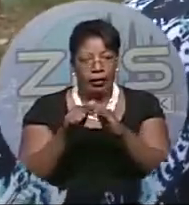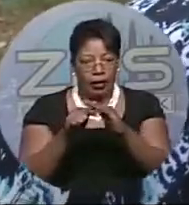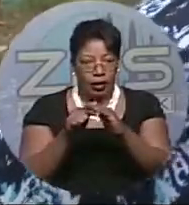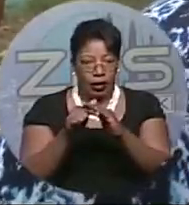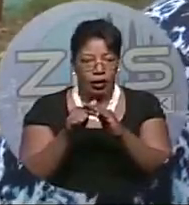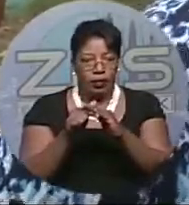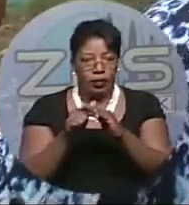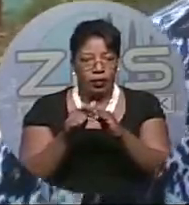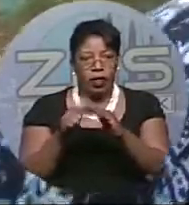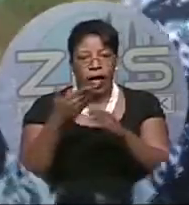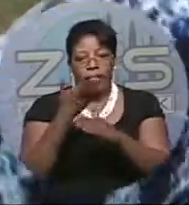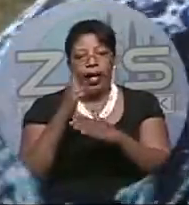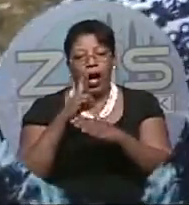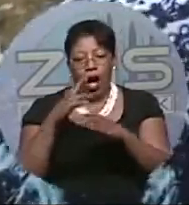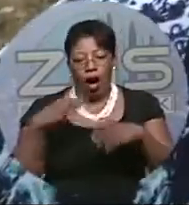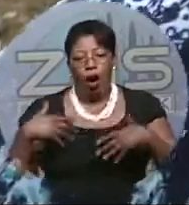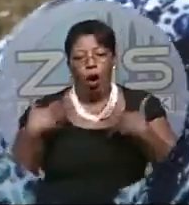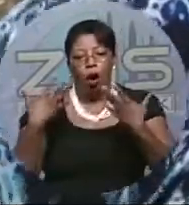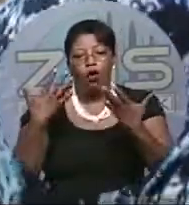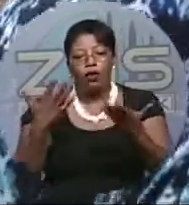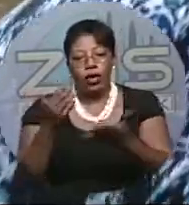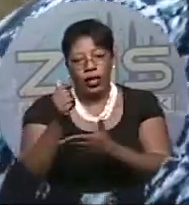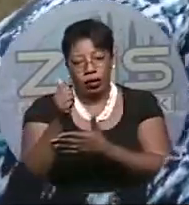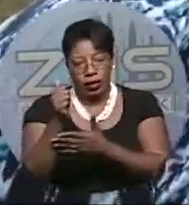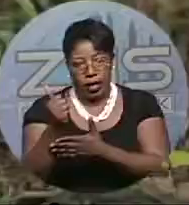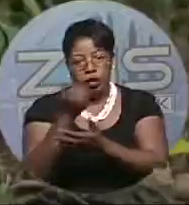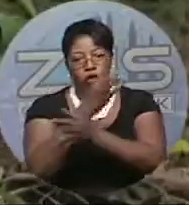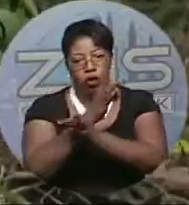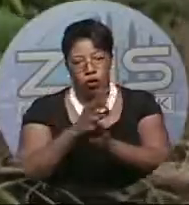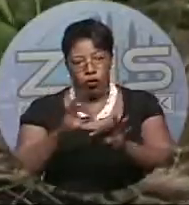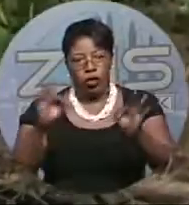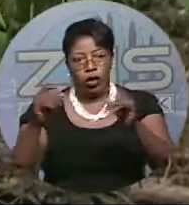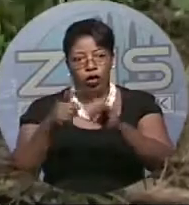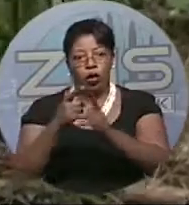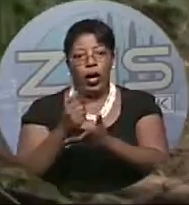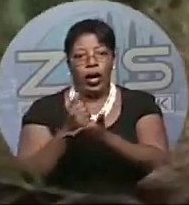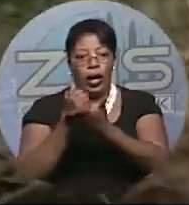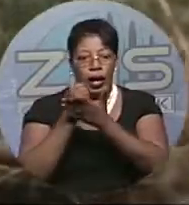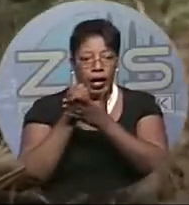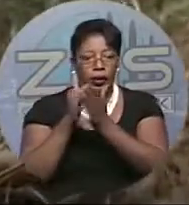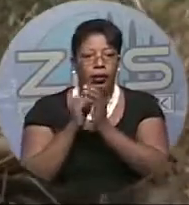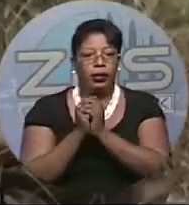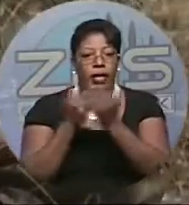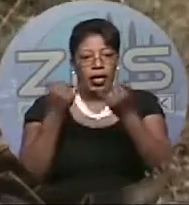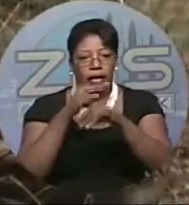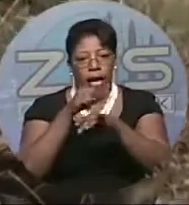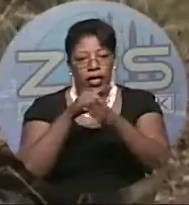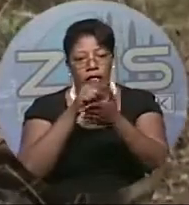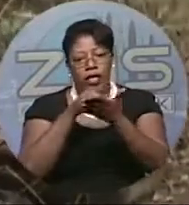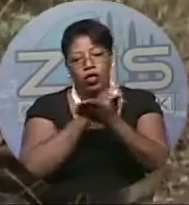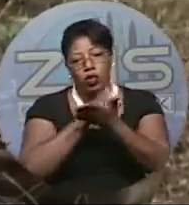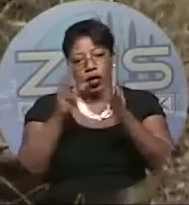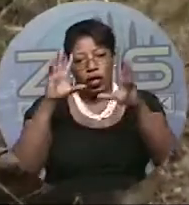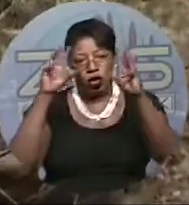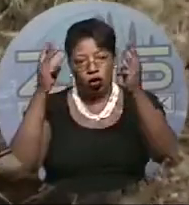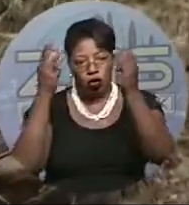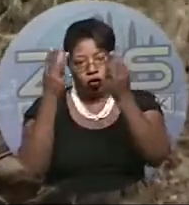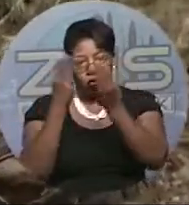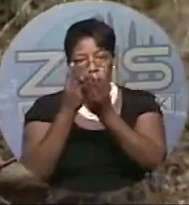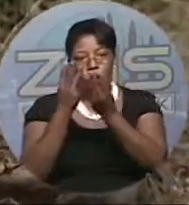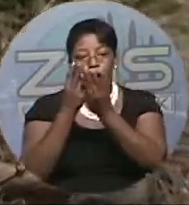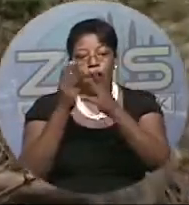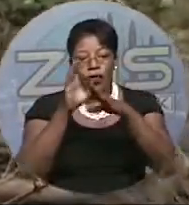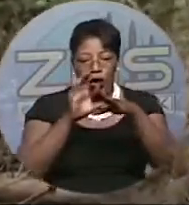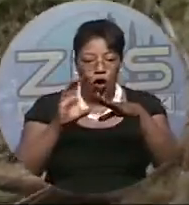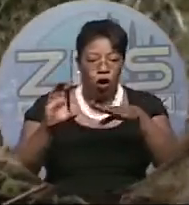and they are offering their services free of charge. While in Nassau this week, the crew of the United States Coast